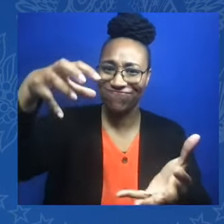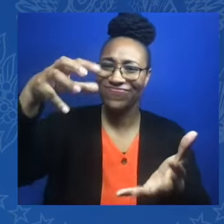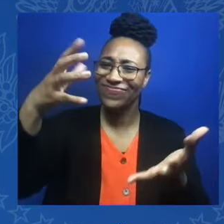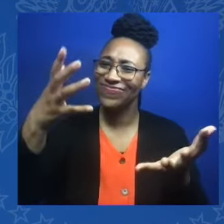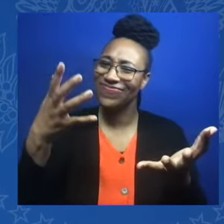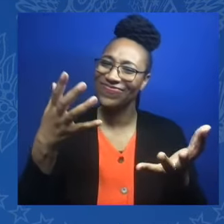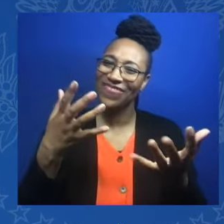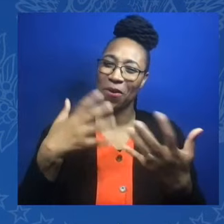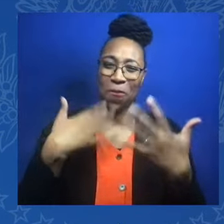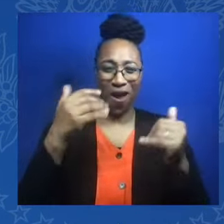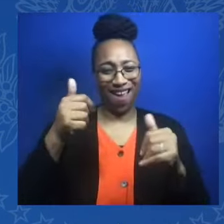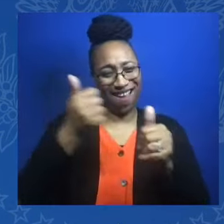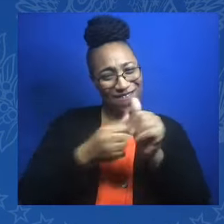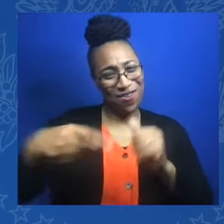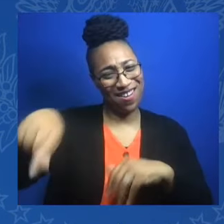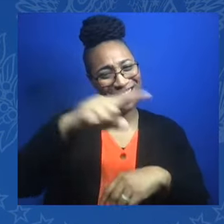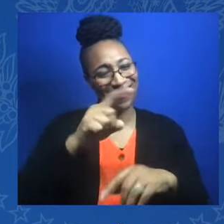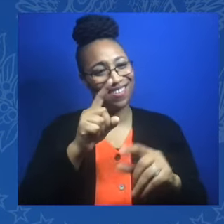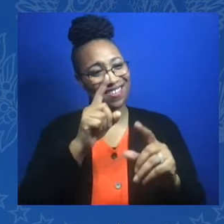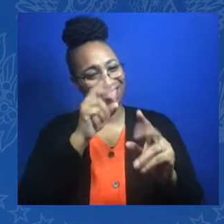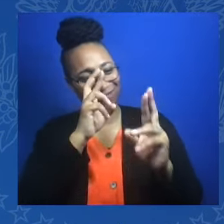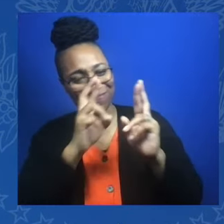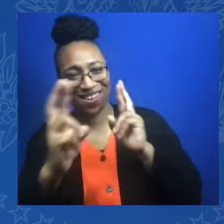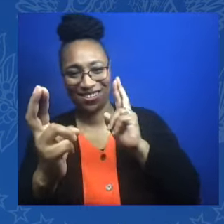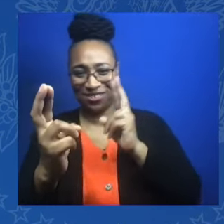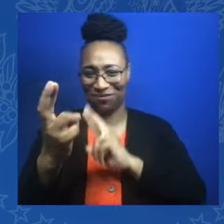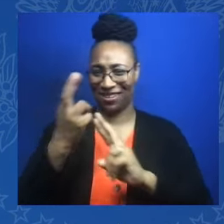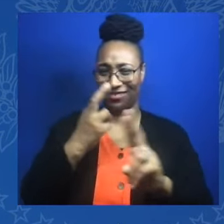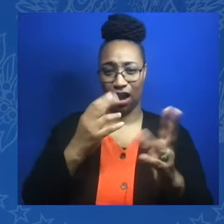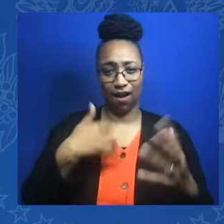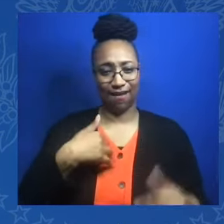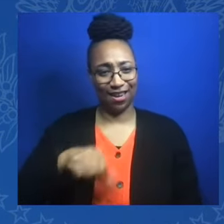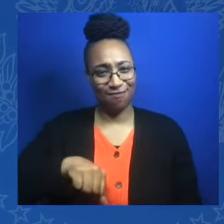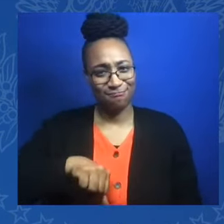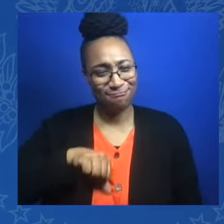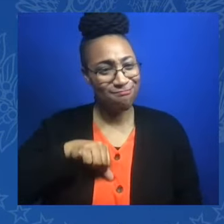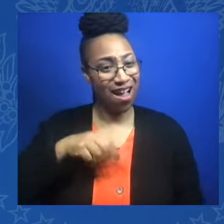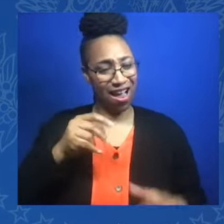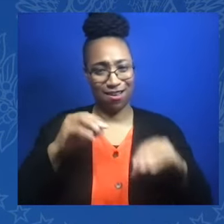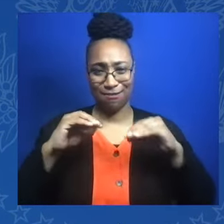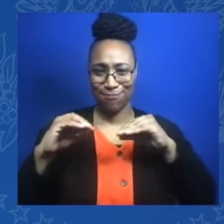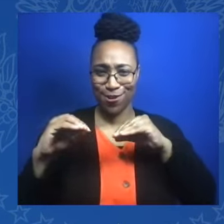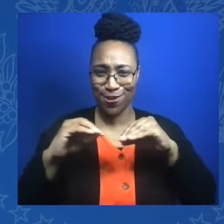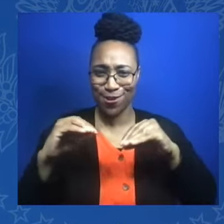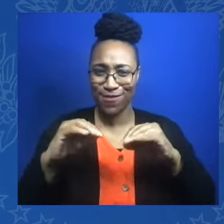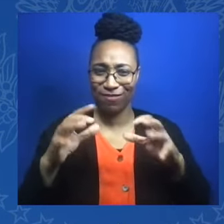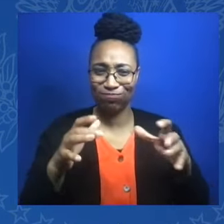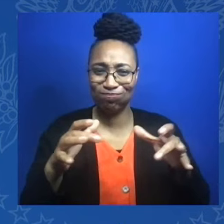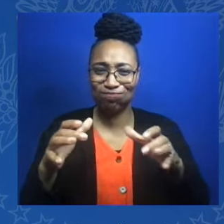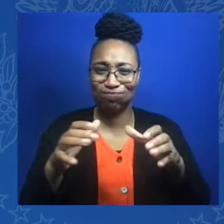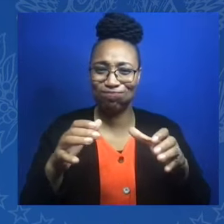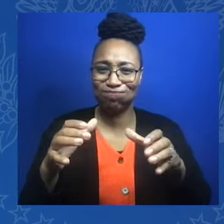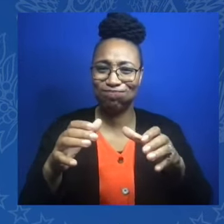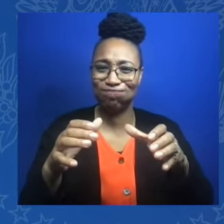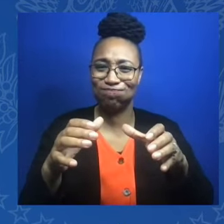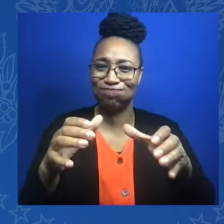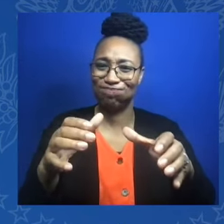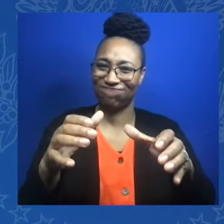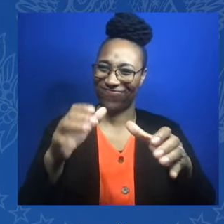defend human rights, to advance equality and gender equality, to pursue justice and uphold the rule of